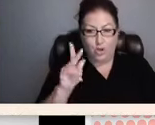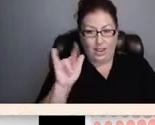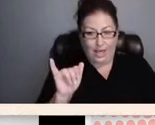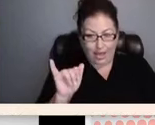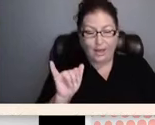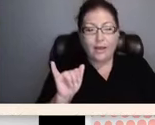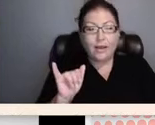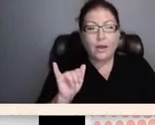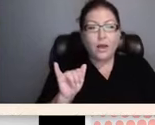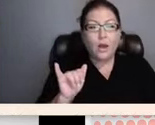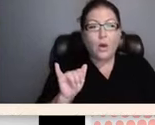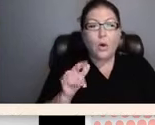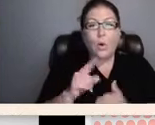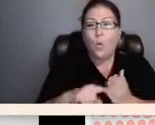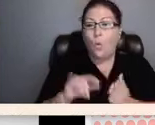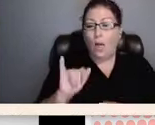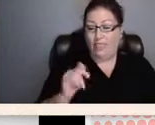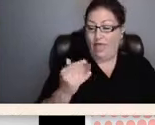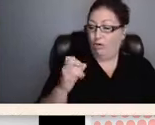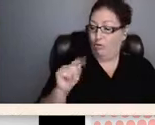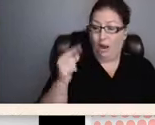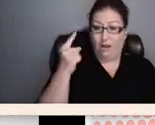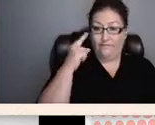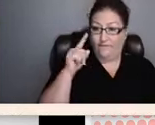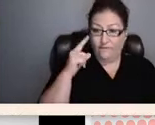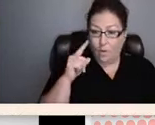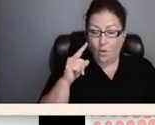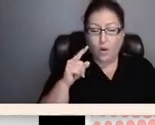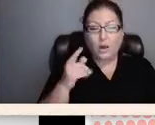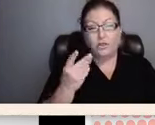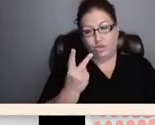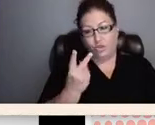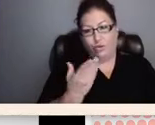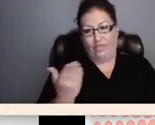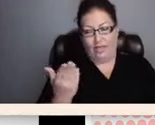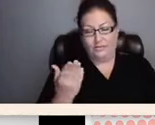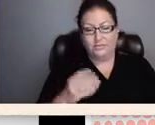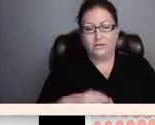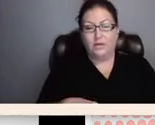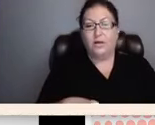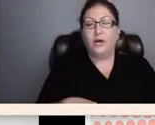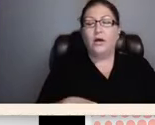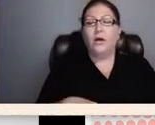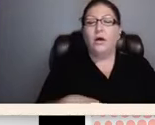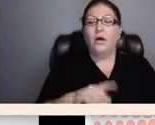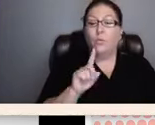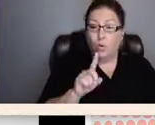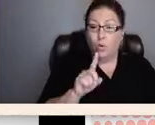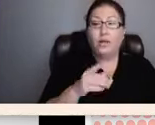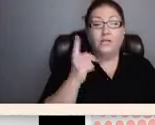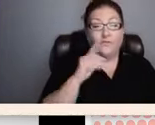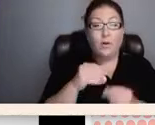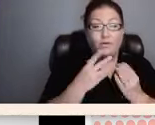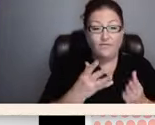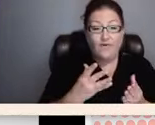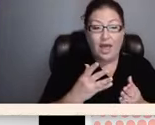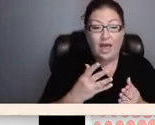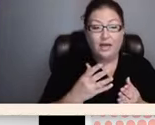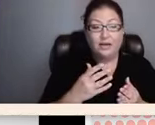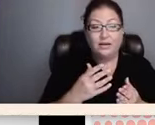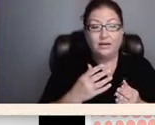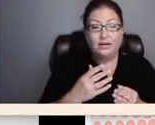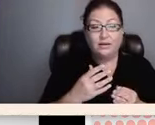What the grant is for is two things. One thing is for us to provide telehealth services for